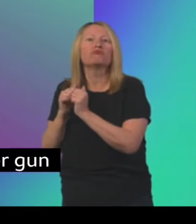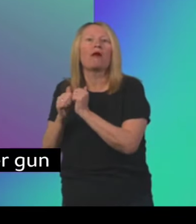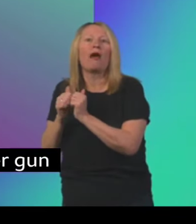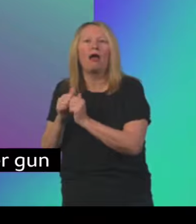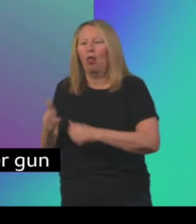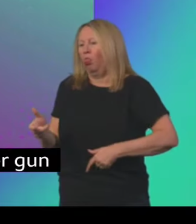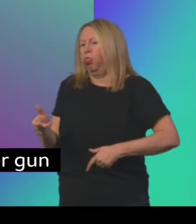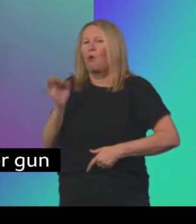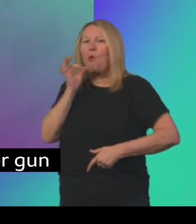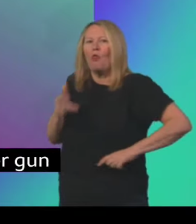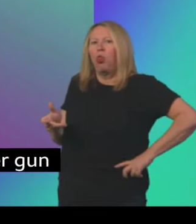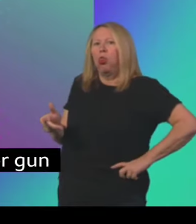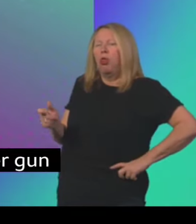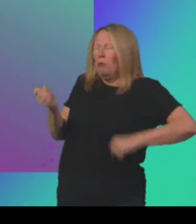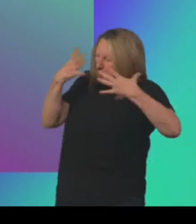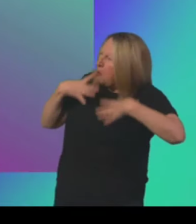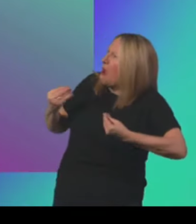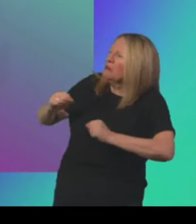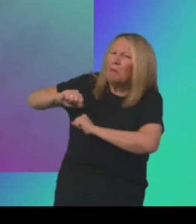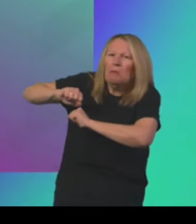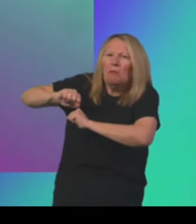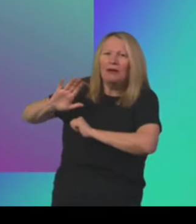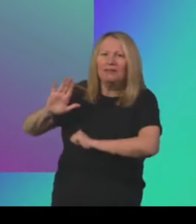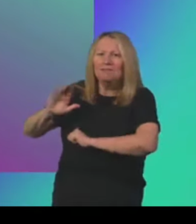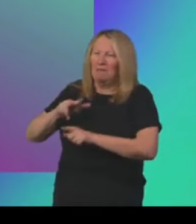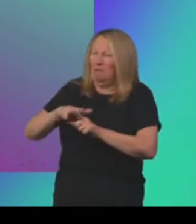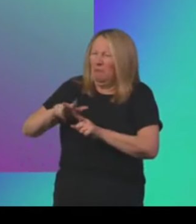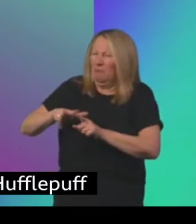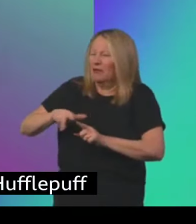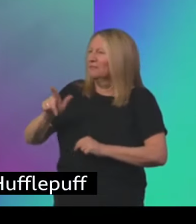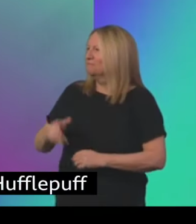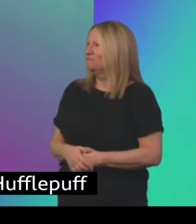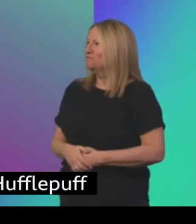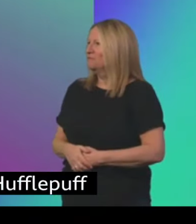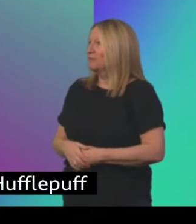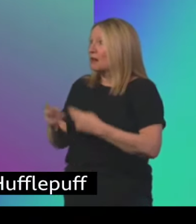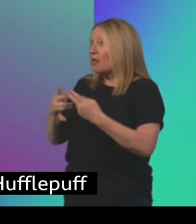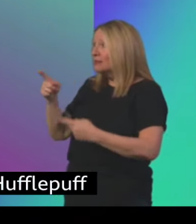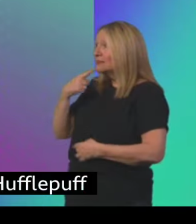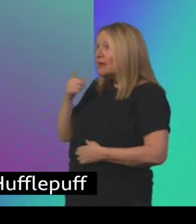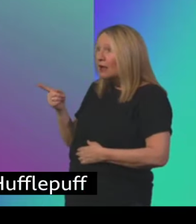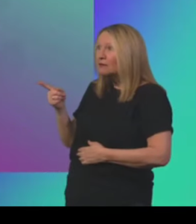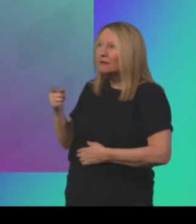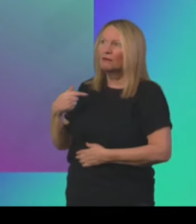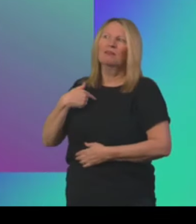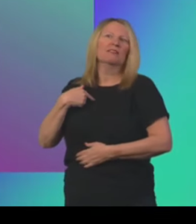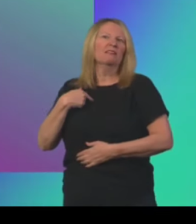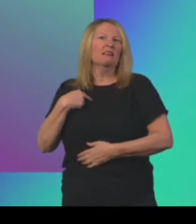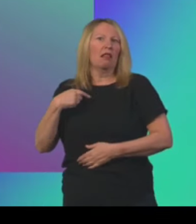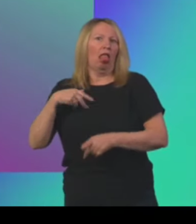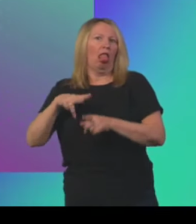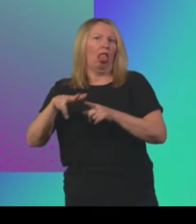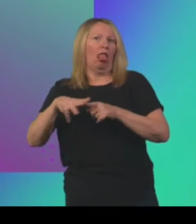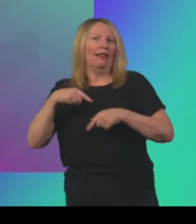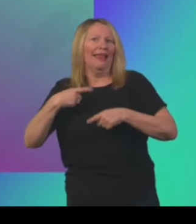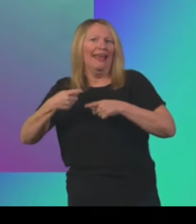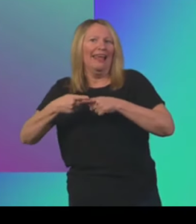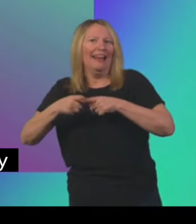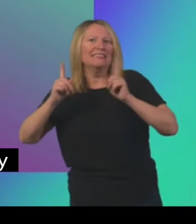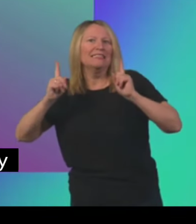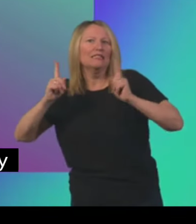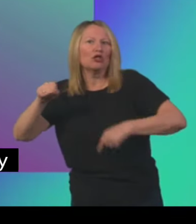with my water gun, so he got soaked. I can't lie to you, that's jokes. And finally, Hogwarts headmistress from Hufflepuff